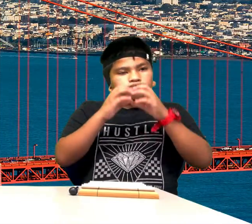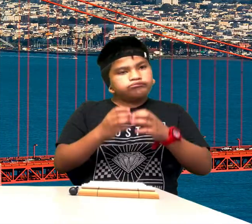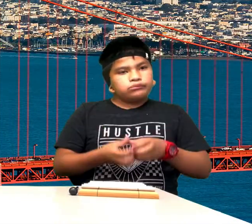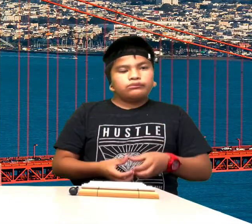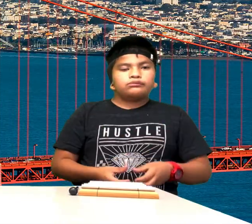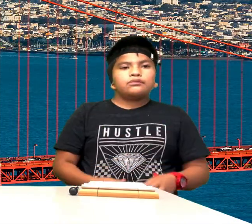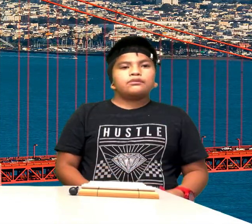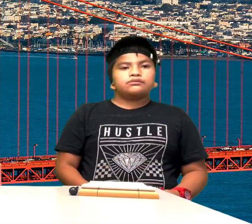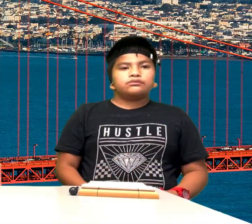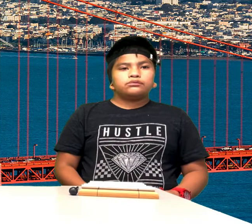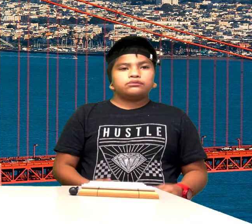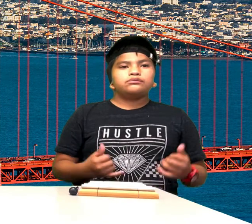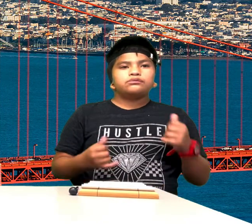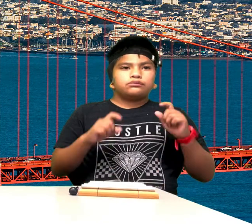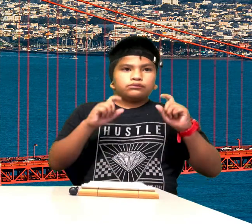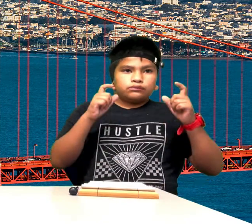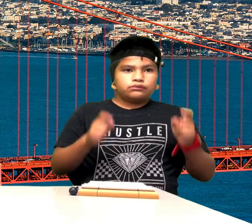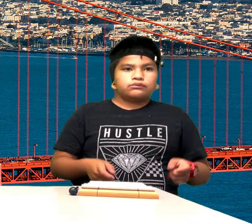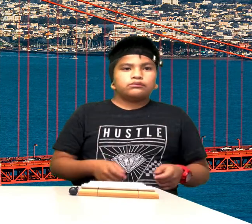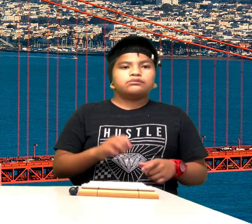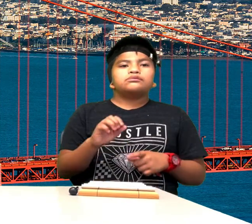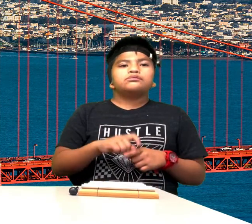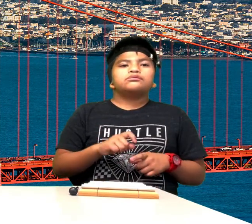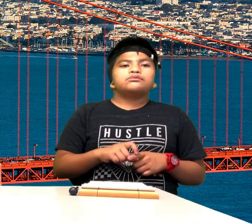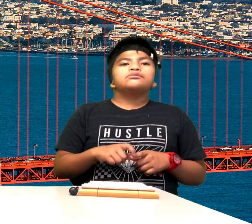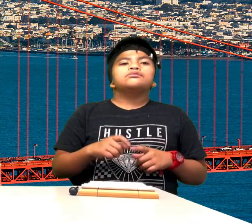Stay tuned for your sandwich after the pledge.